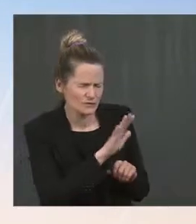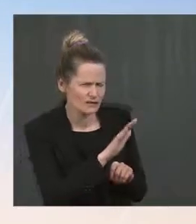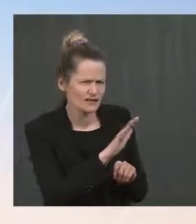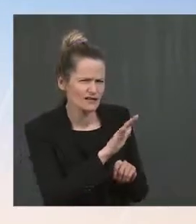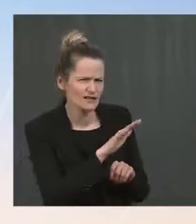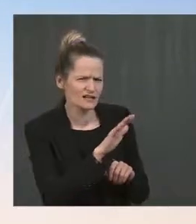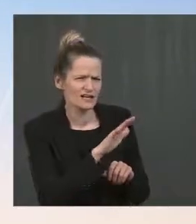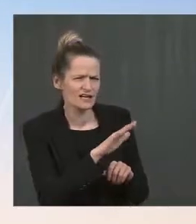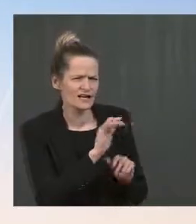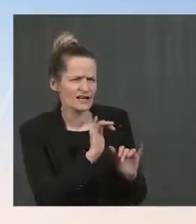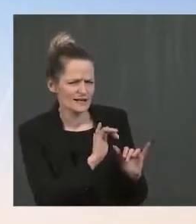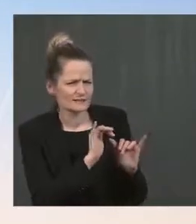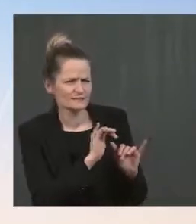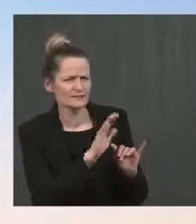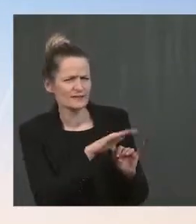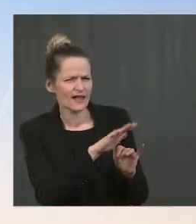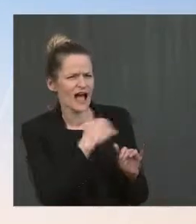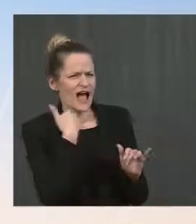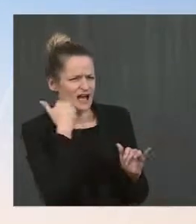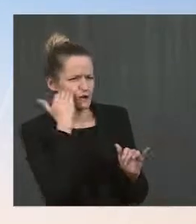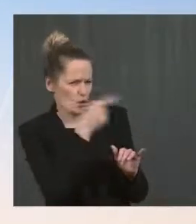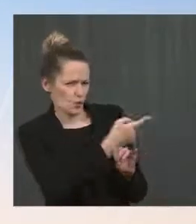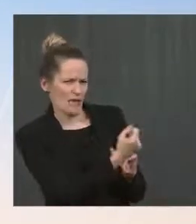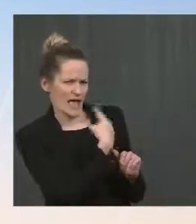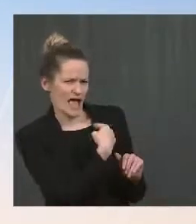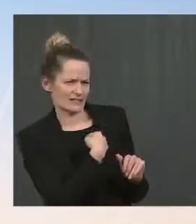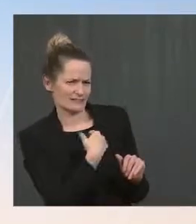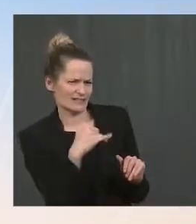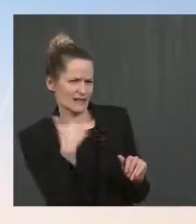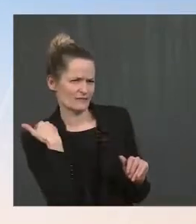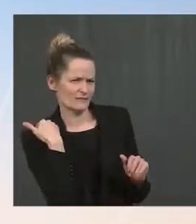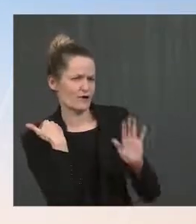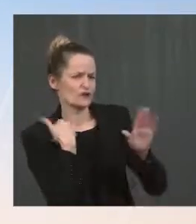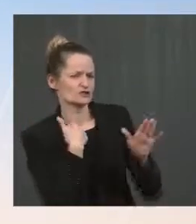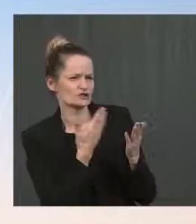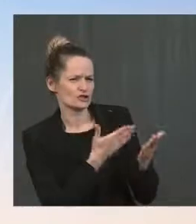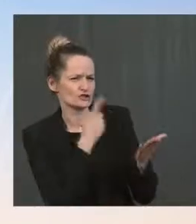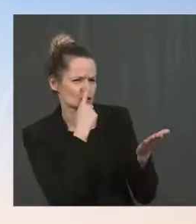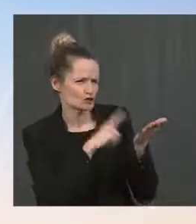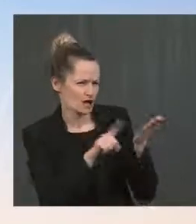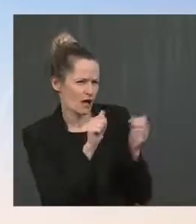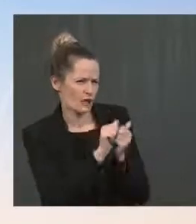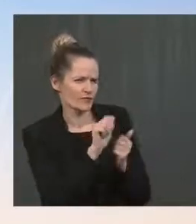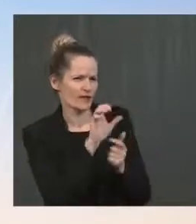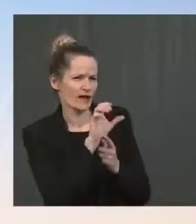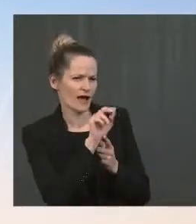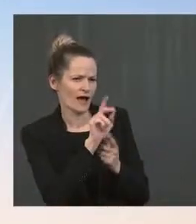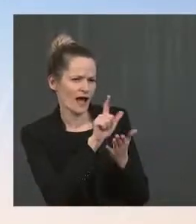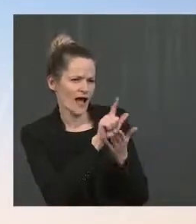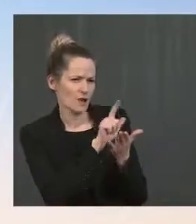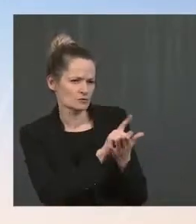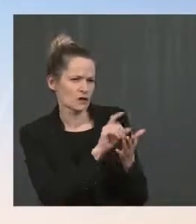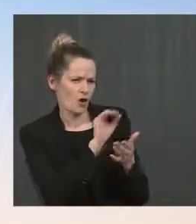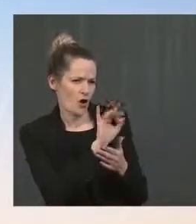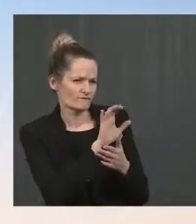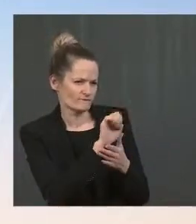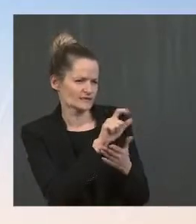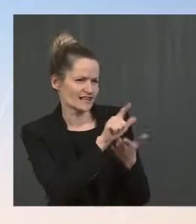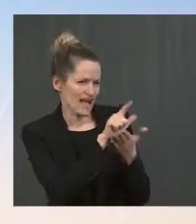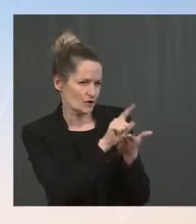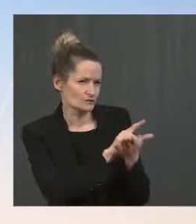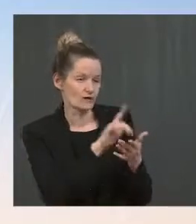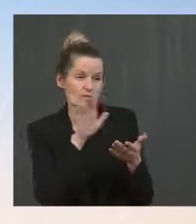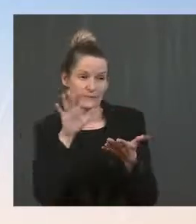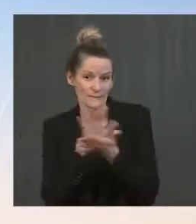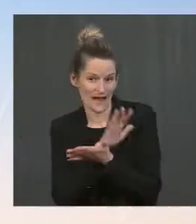know we've had conversations about this before, and I'd have to check with the counsel's office, are not in the White House. They are documents that often go